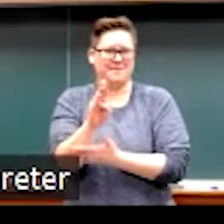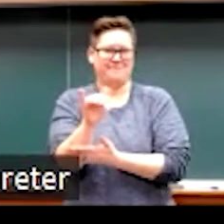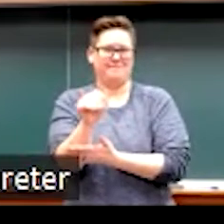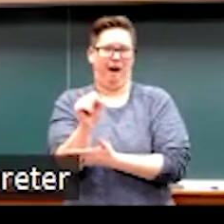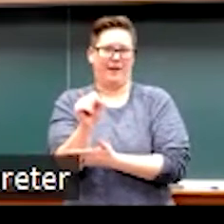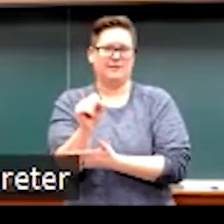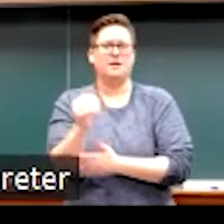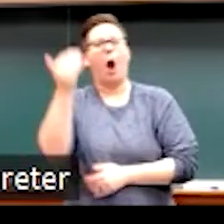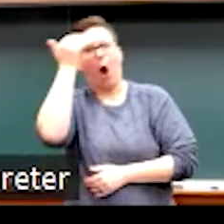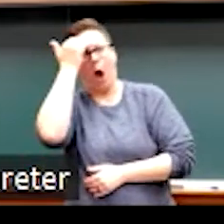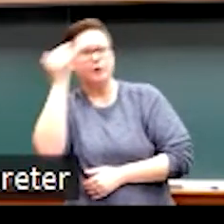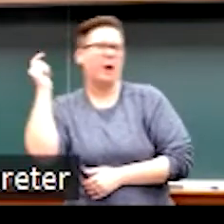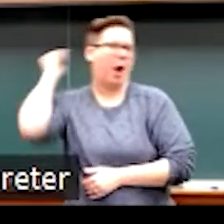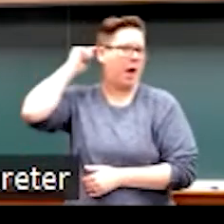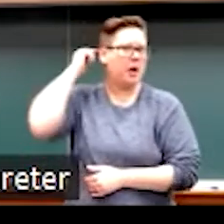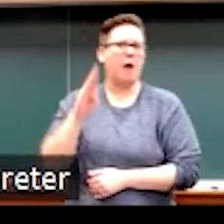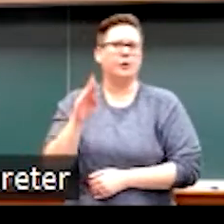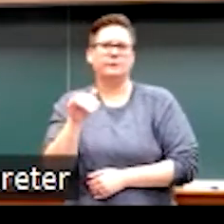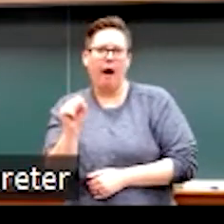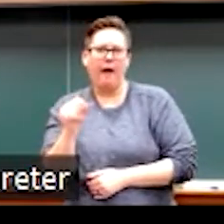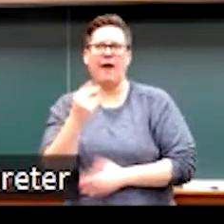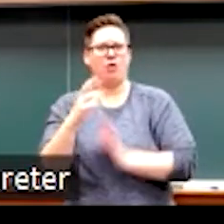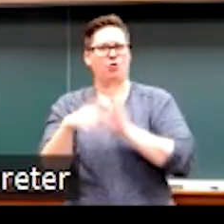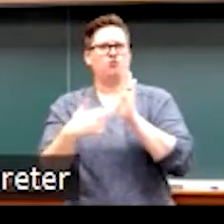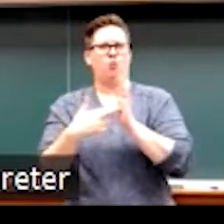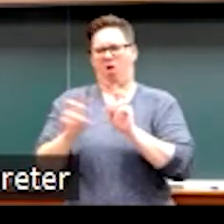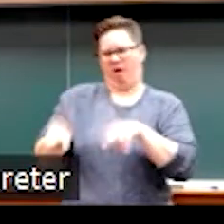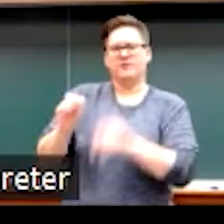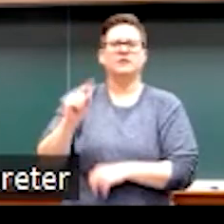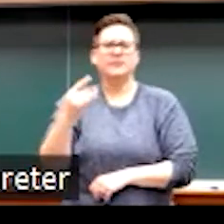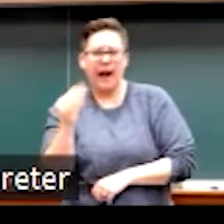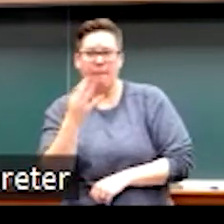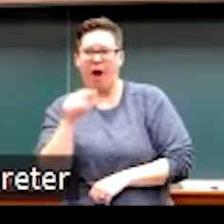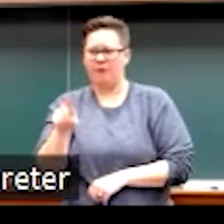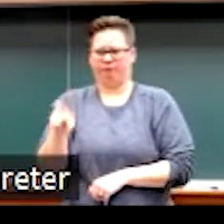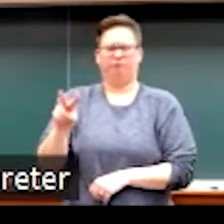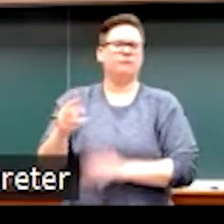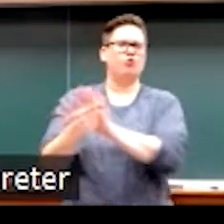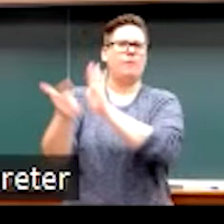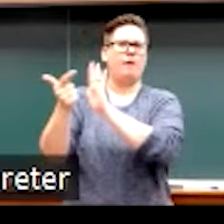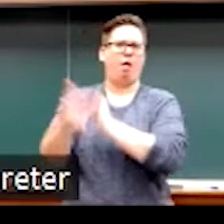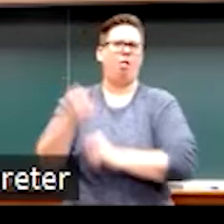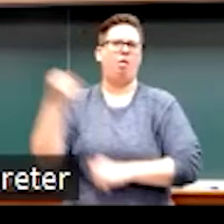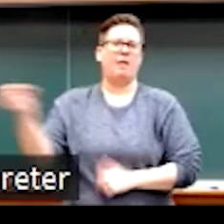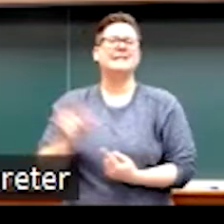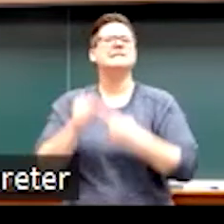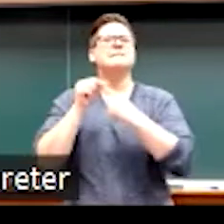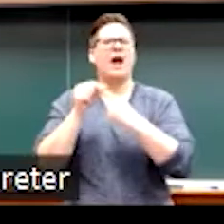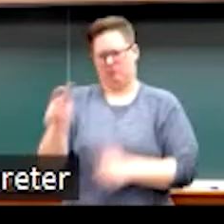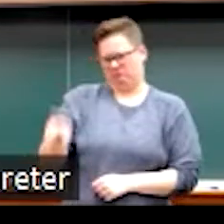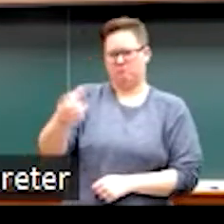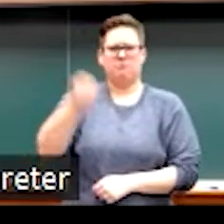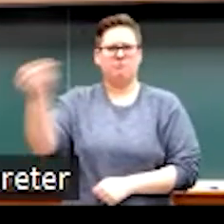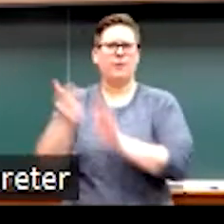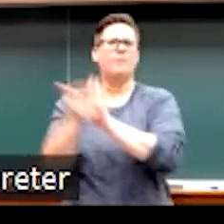biases like conscious and unconscious biases, and the role of stigmatization and criminalization, particularly criminalization